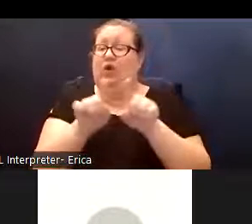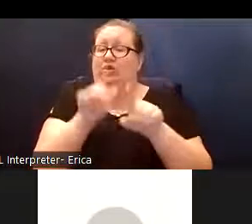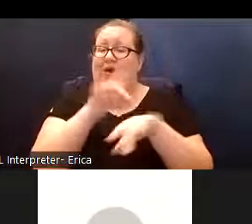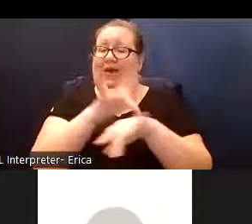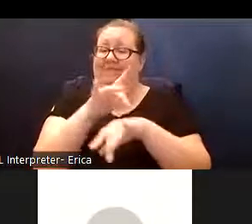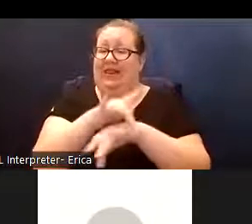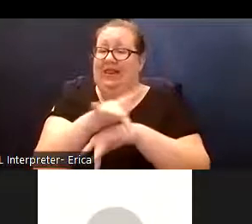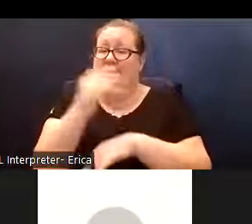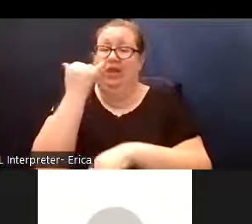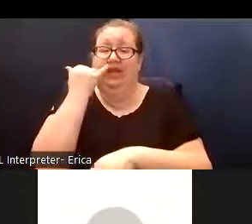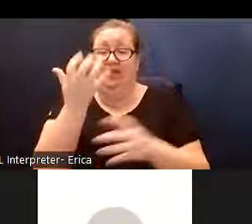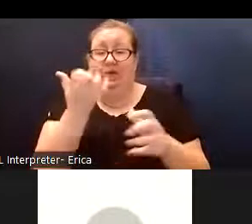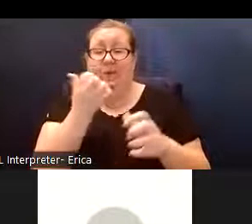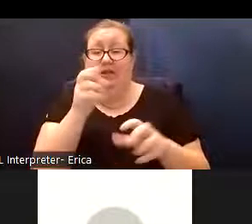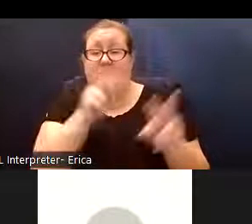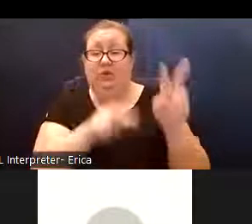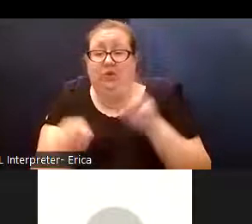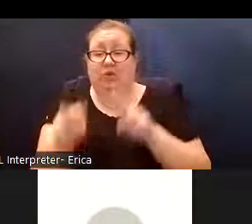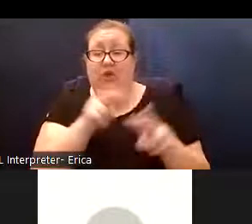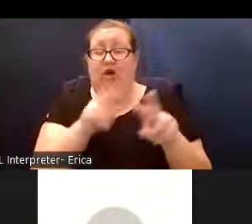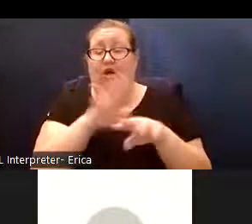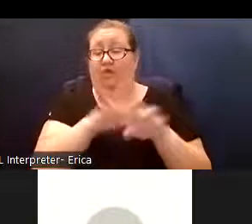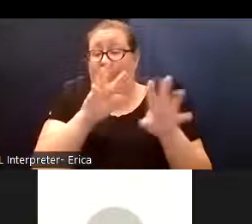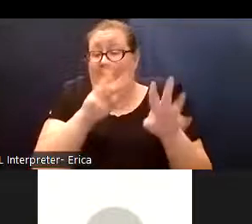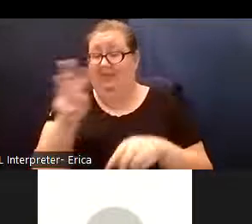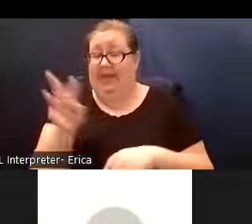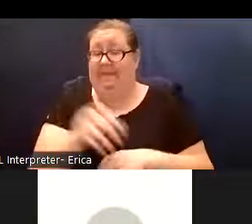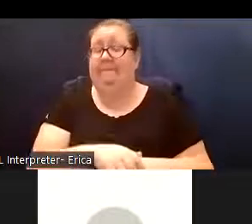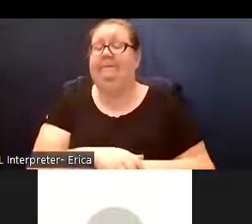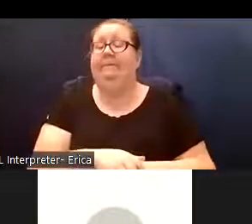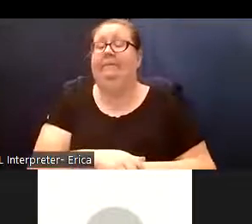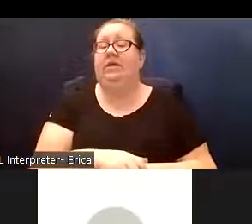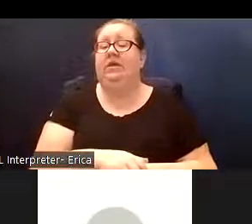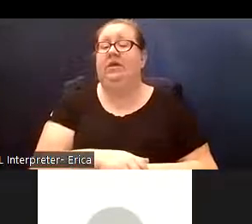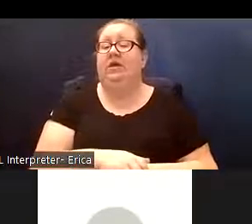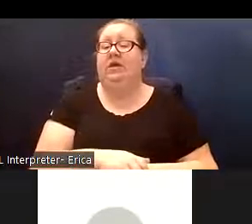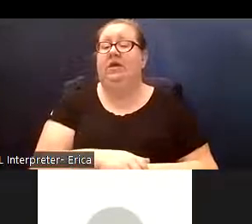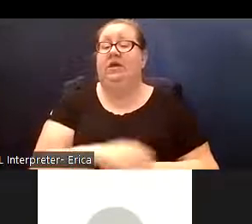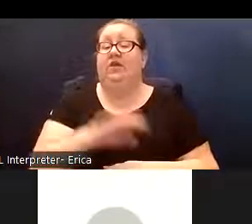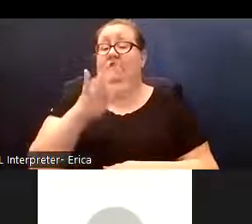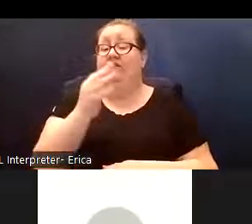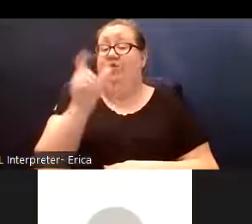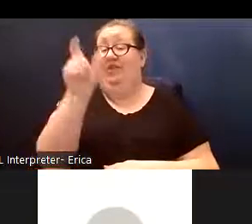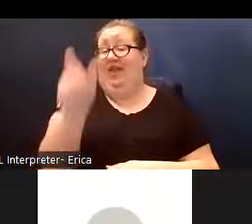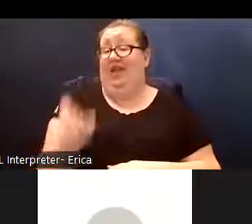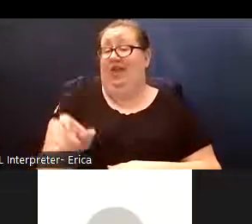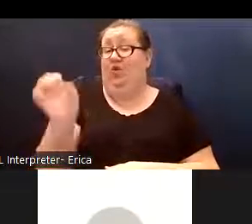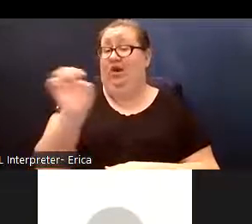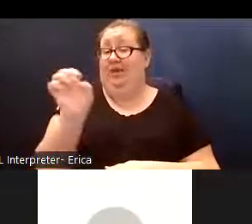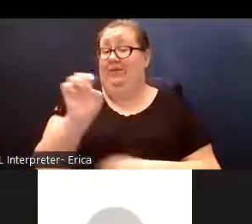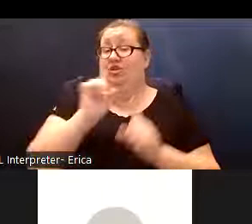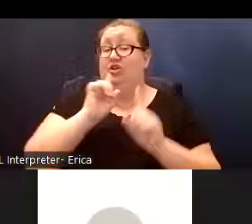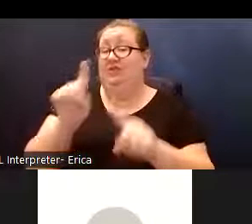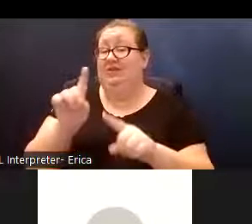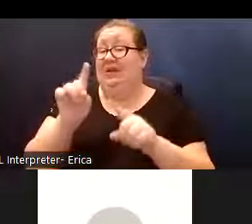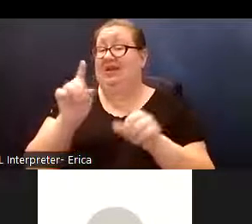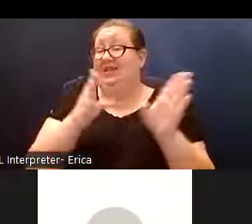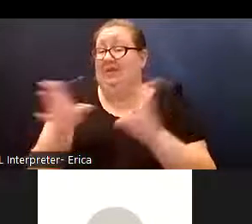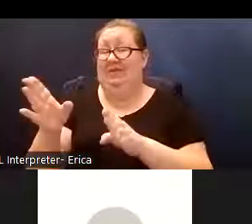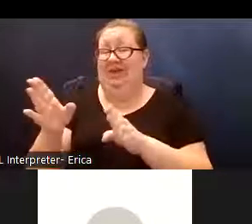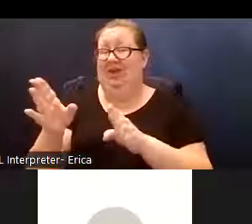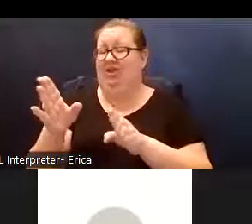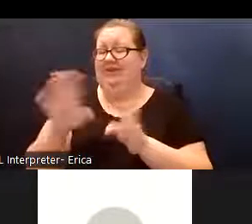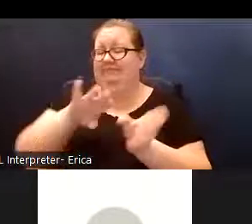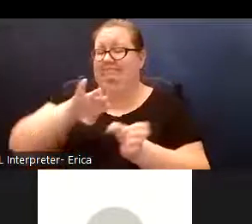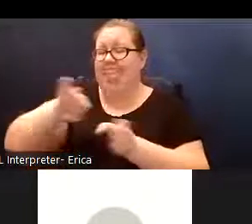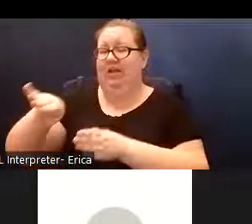if you'd like to take a closer look on our website. The 4th category, emergency response and preparedness, is something that